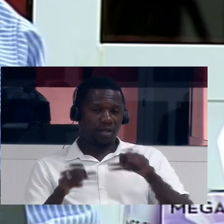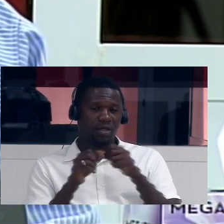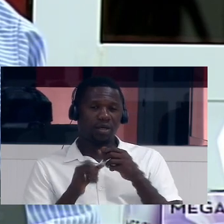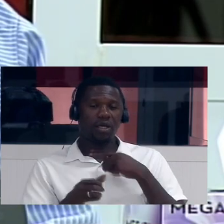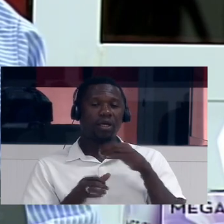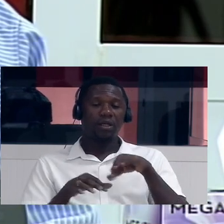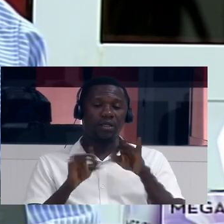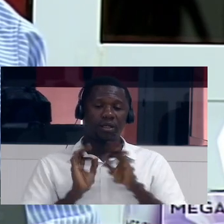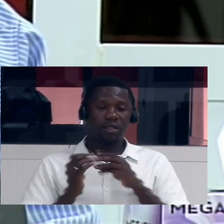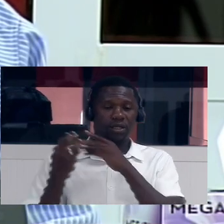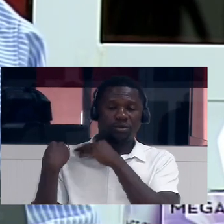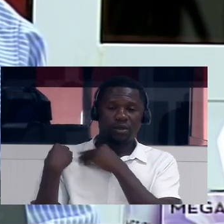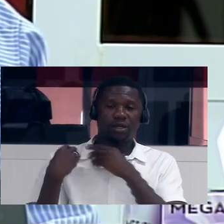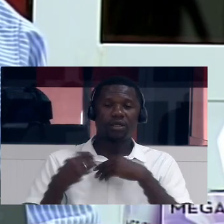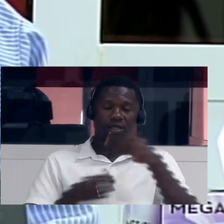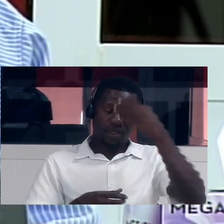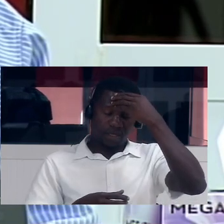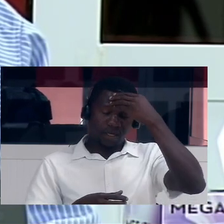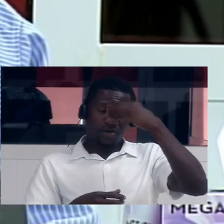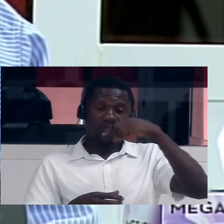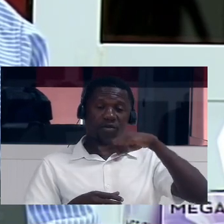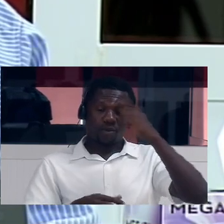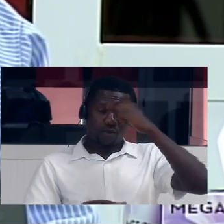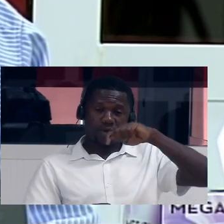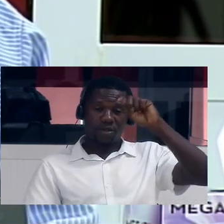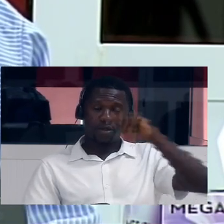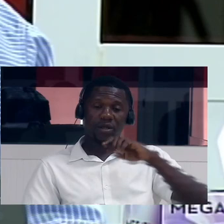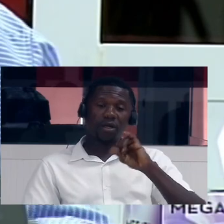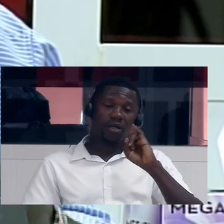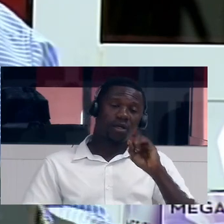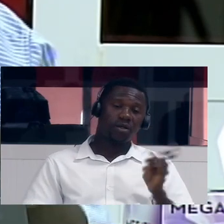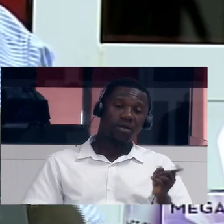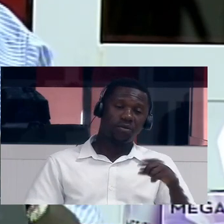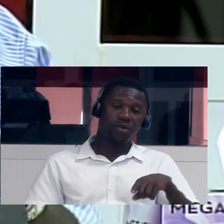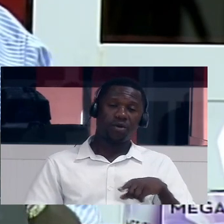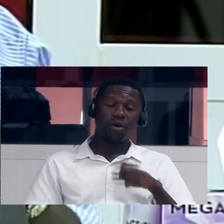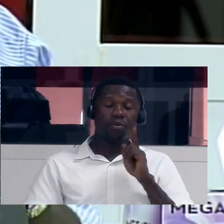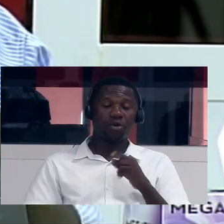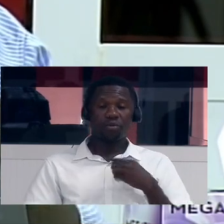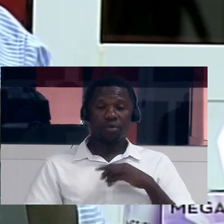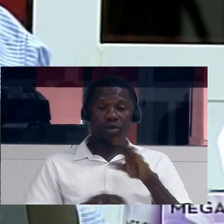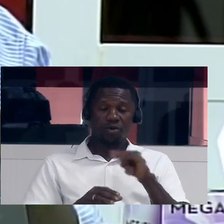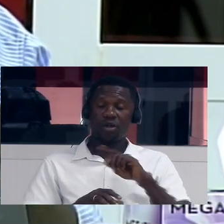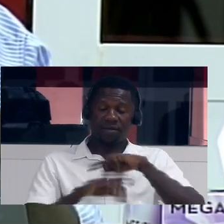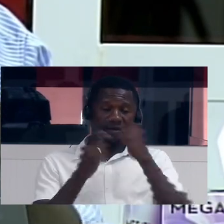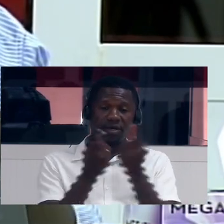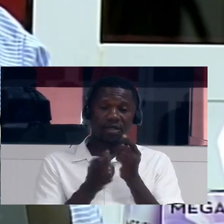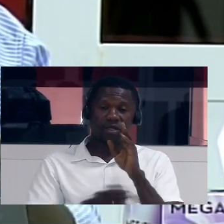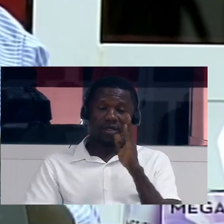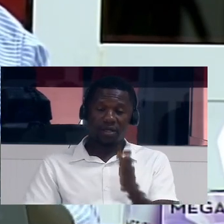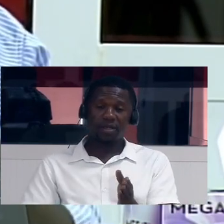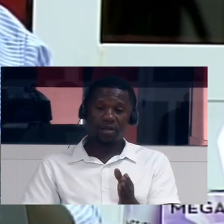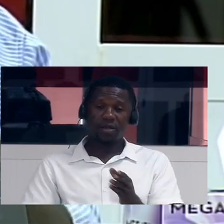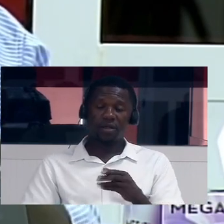the head of the police, being IGP. Yes. But the but is, I did everything right, got the commissioner operations to